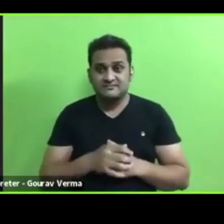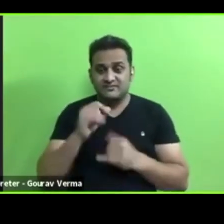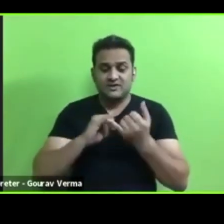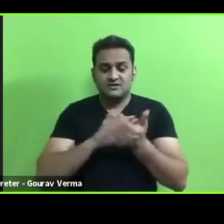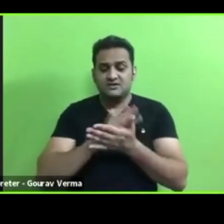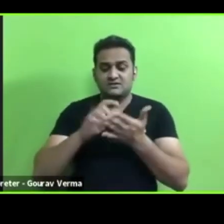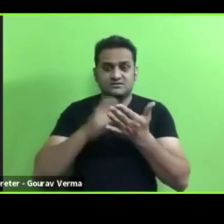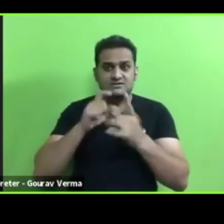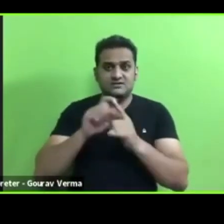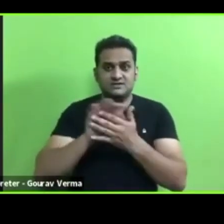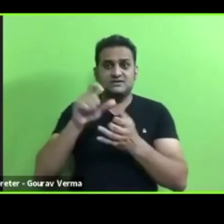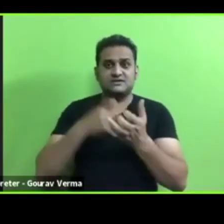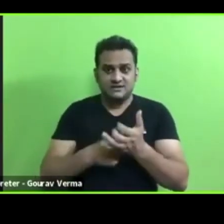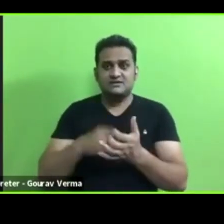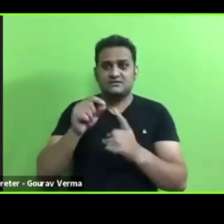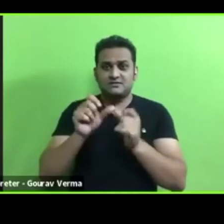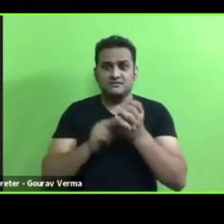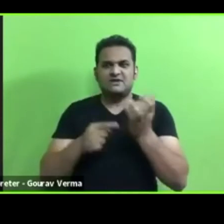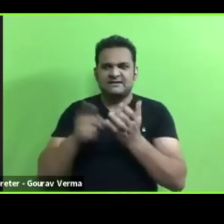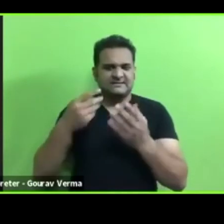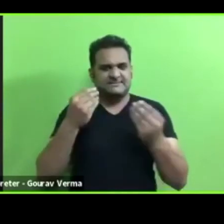satisfied. He wants to do something.